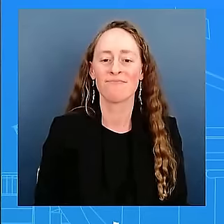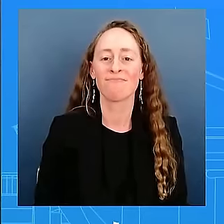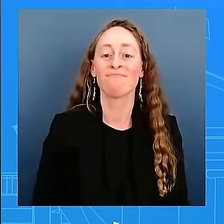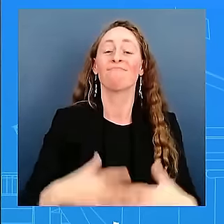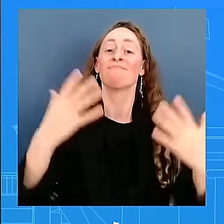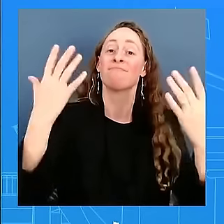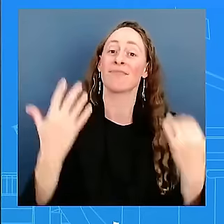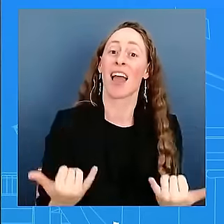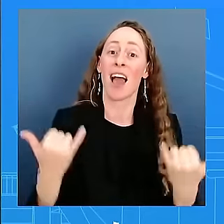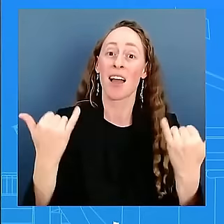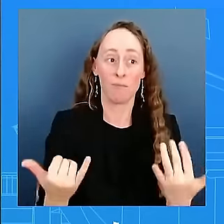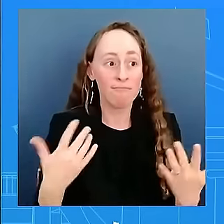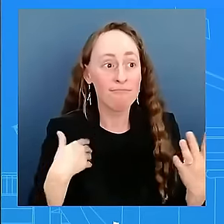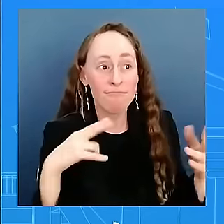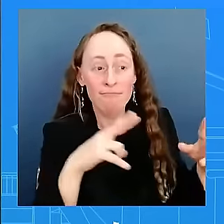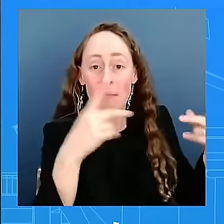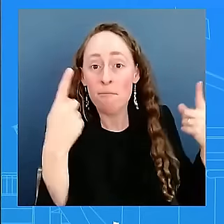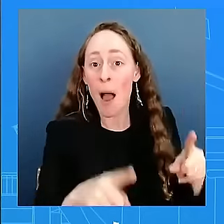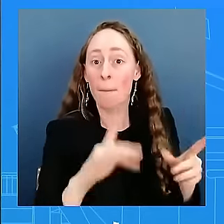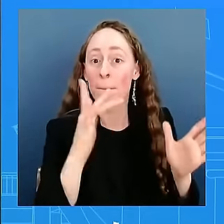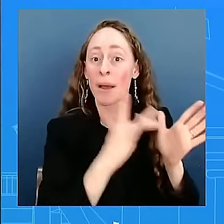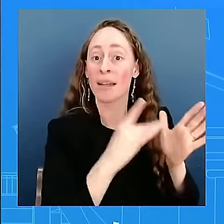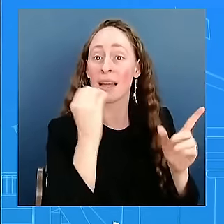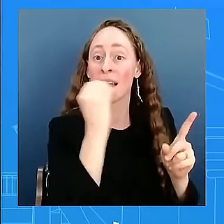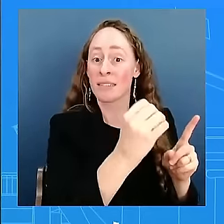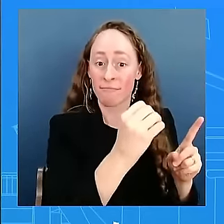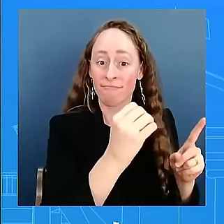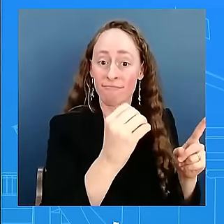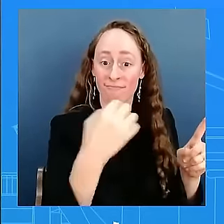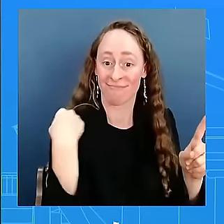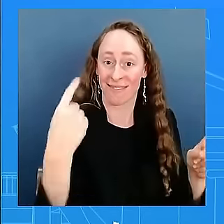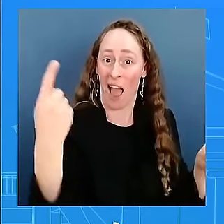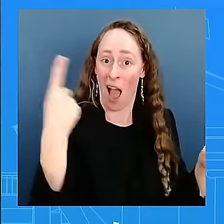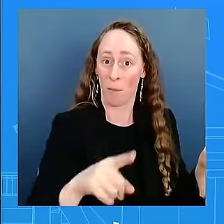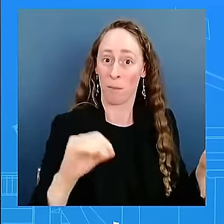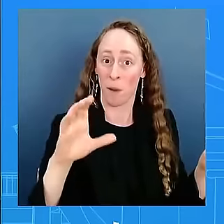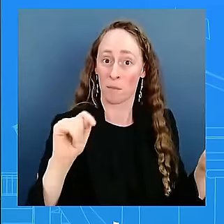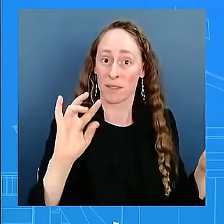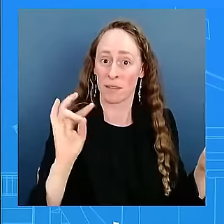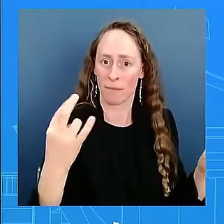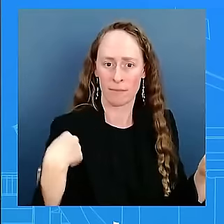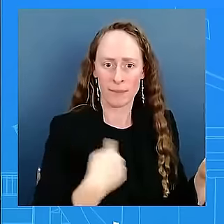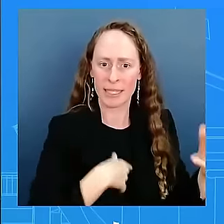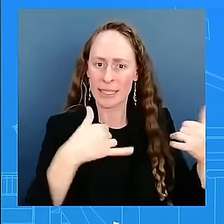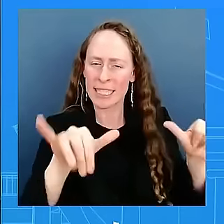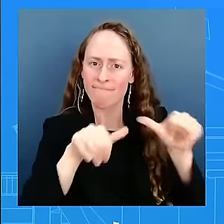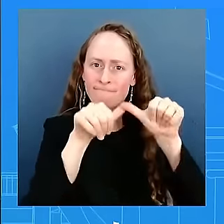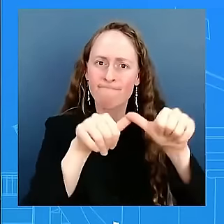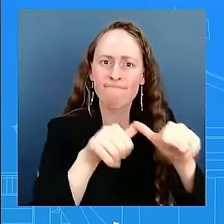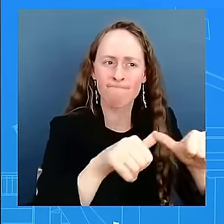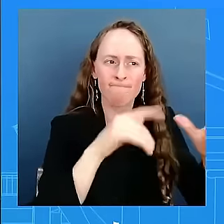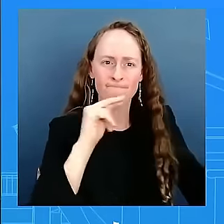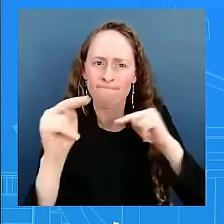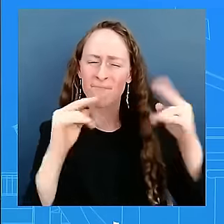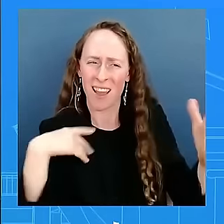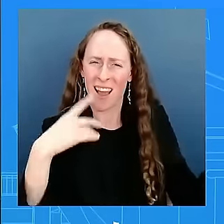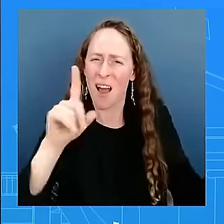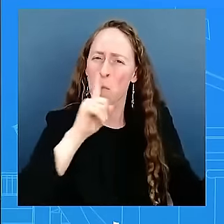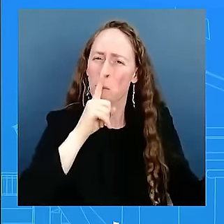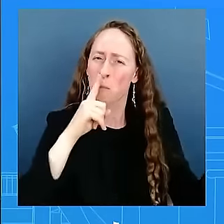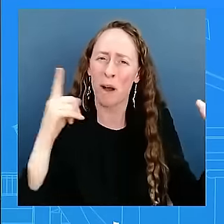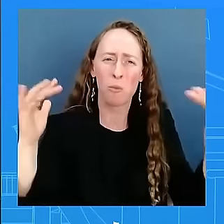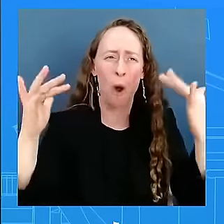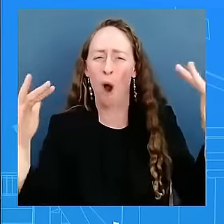Since October 7th, we have worked to deter and prevent escalation into a wider regional war. That risk has always been